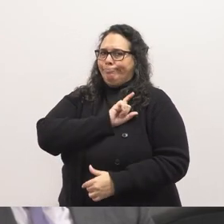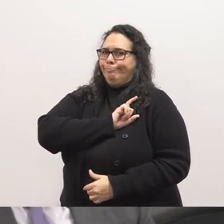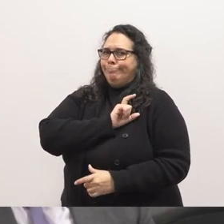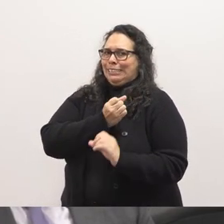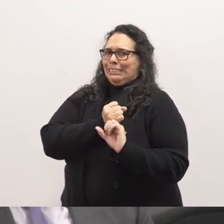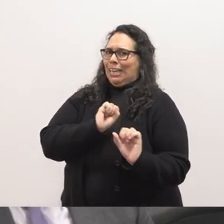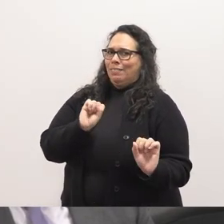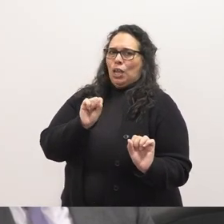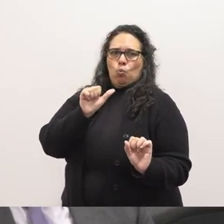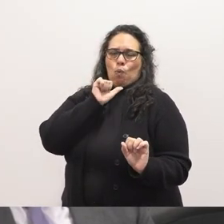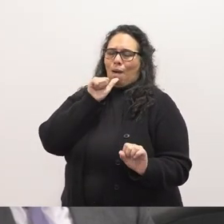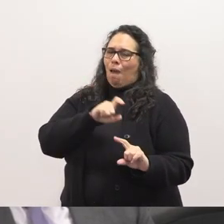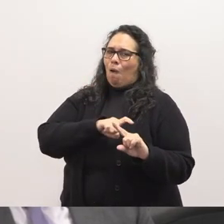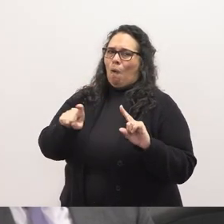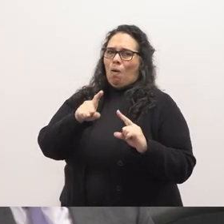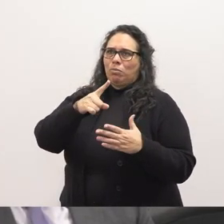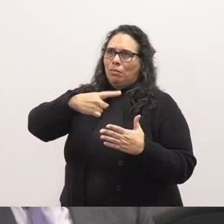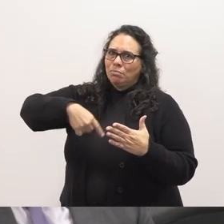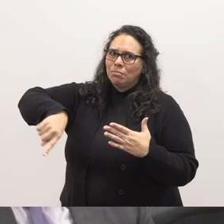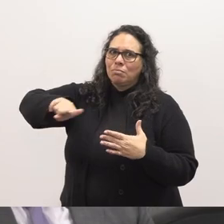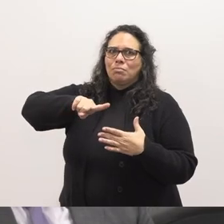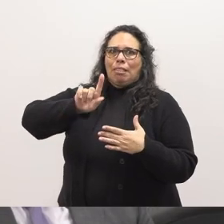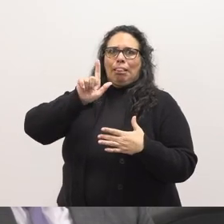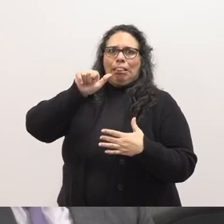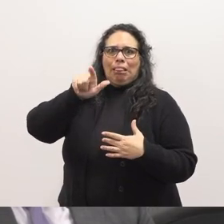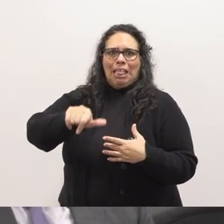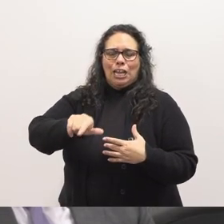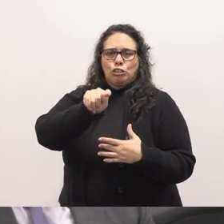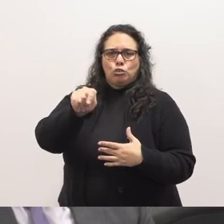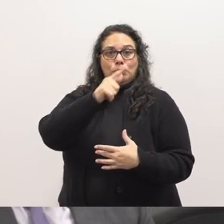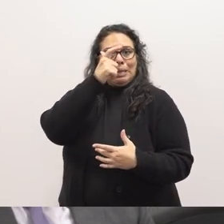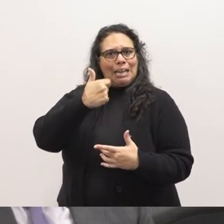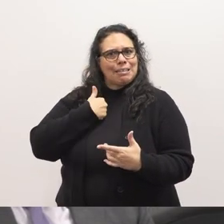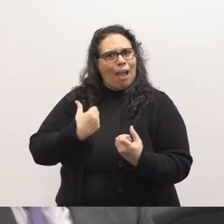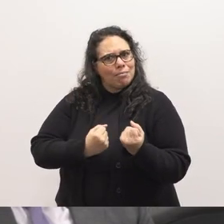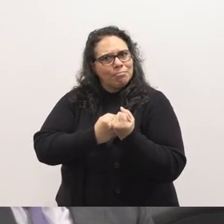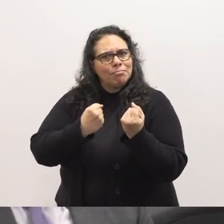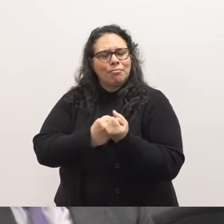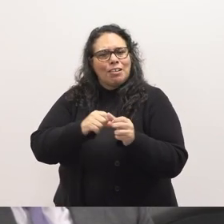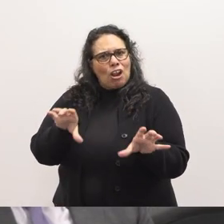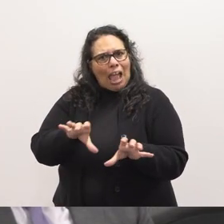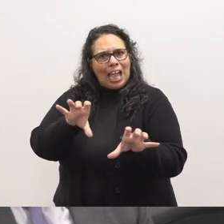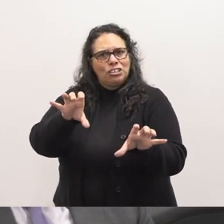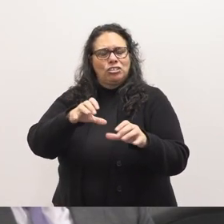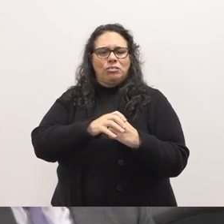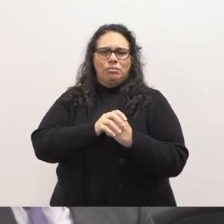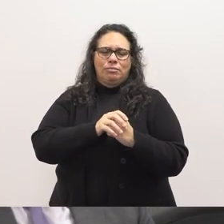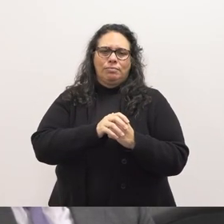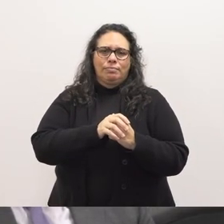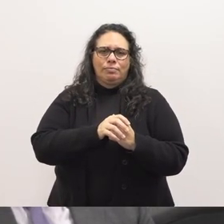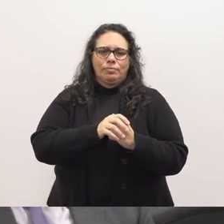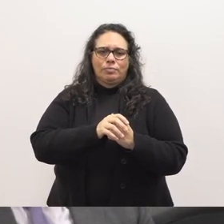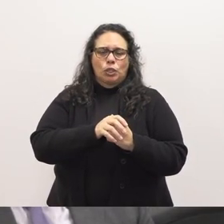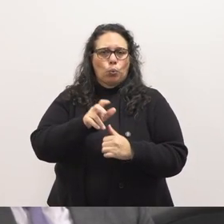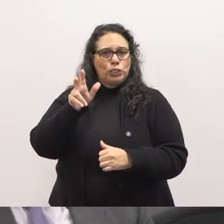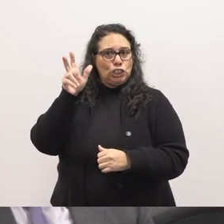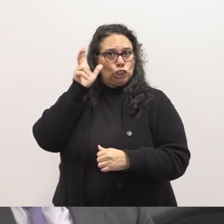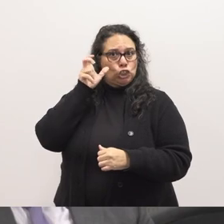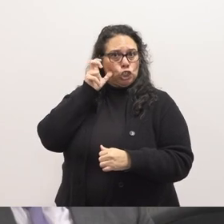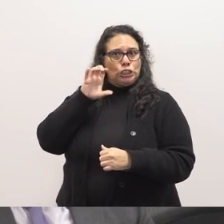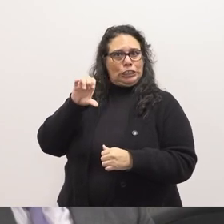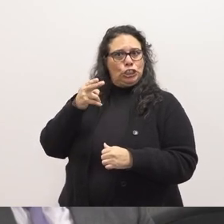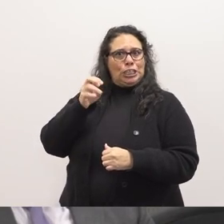the following week on Tuesday after I advocated for action steps considering what was said and done, what you just heard Chase say.